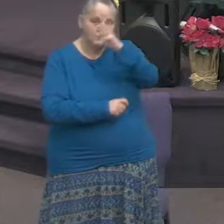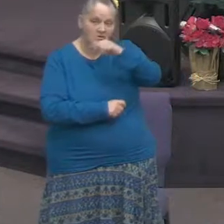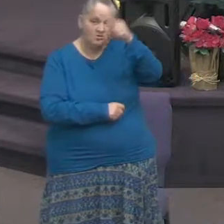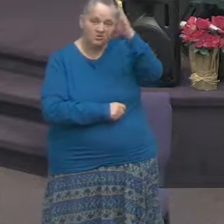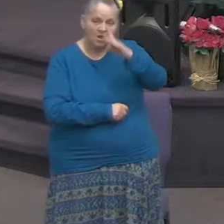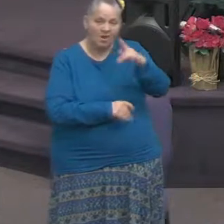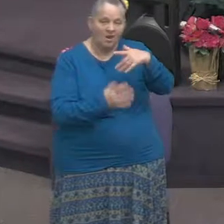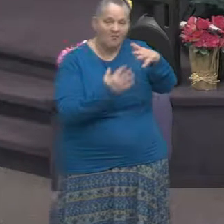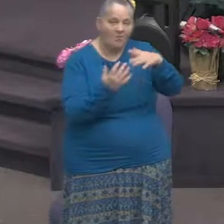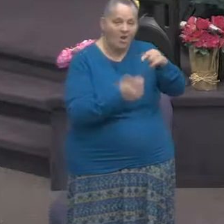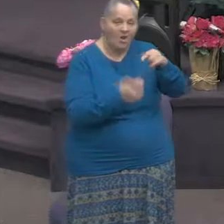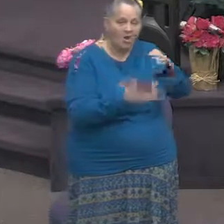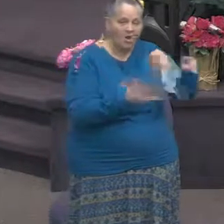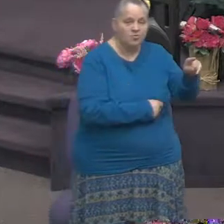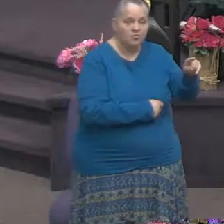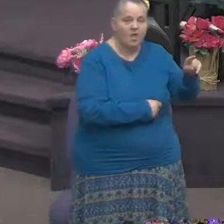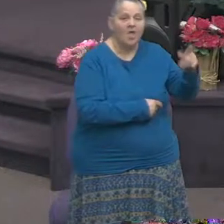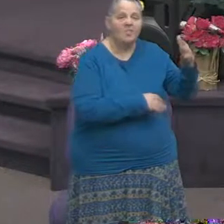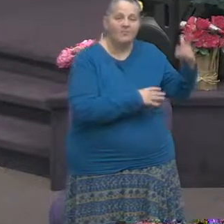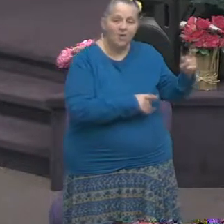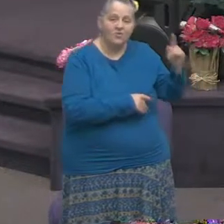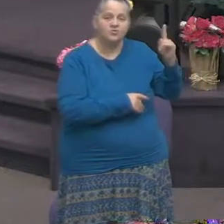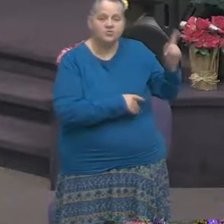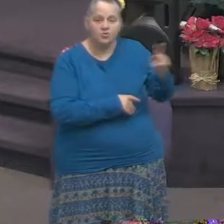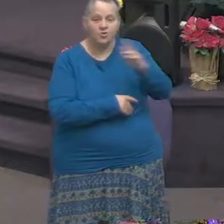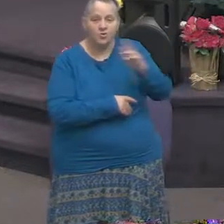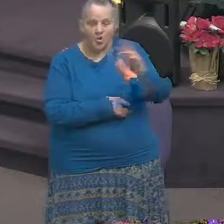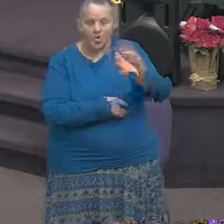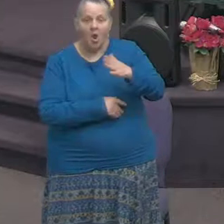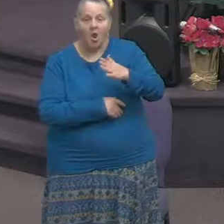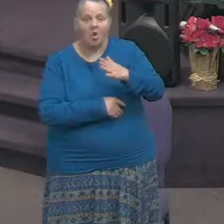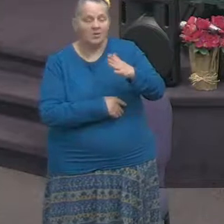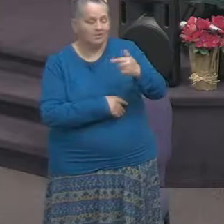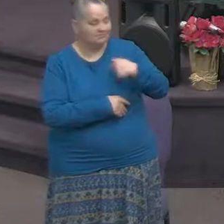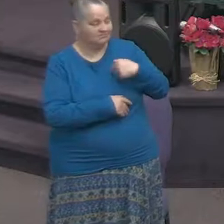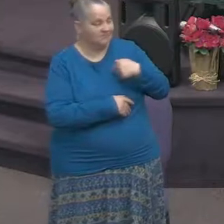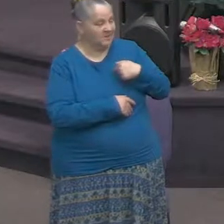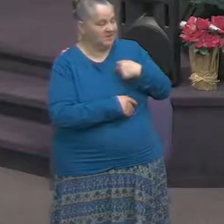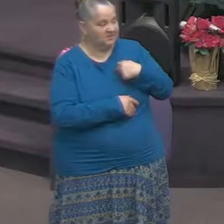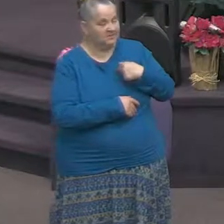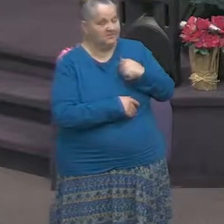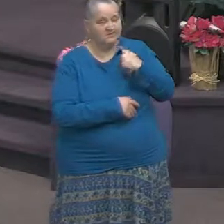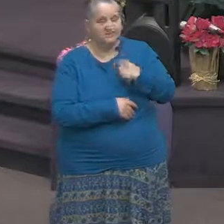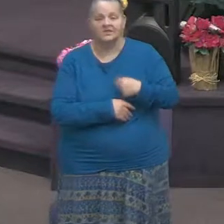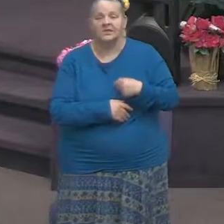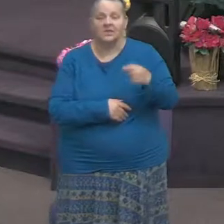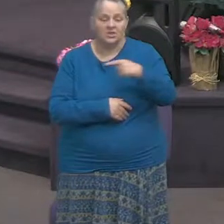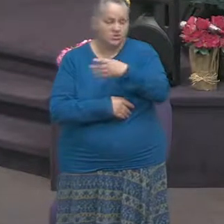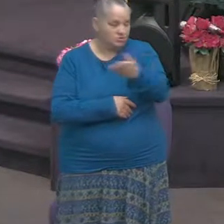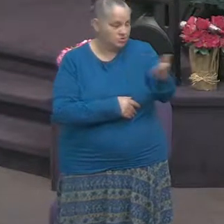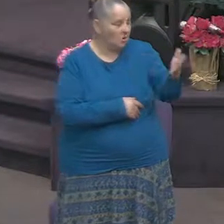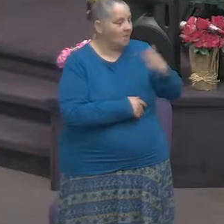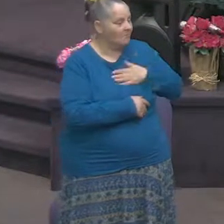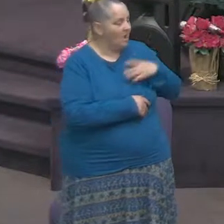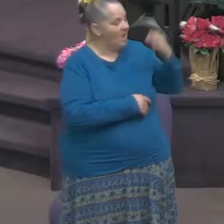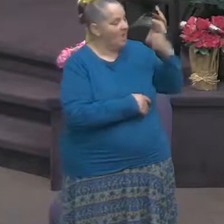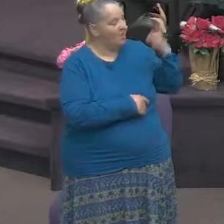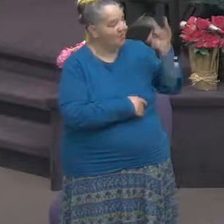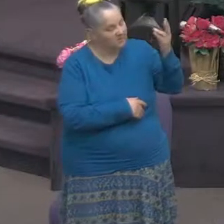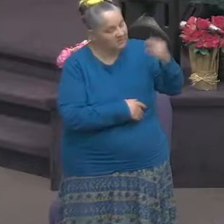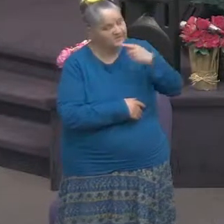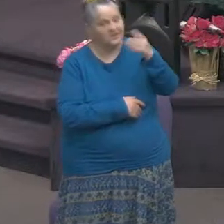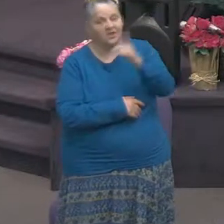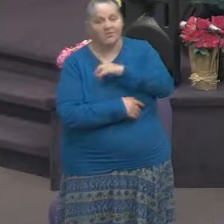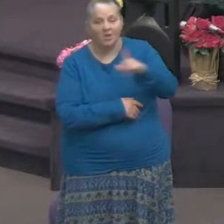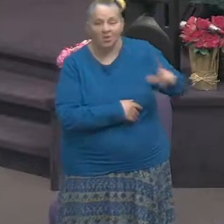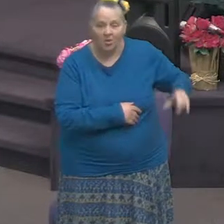strange God among you. Therefore, ye, say me, ye are my witnesses, saith